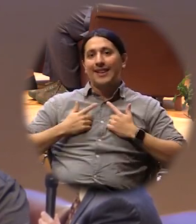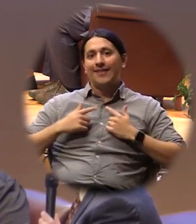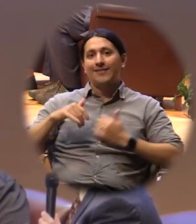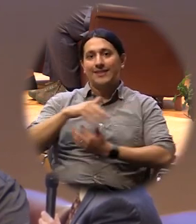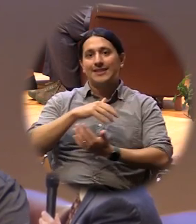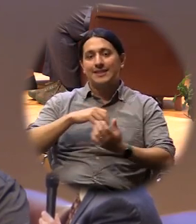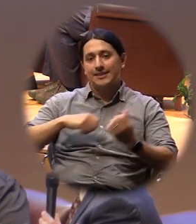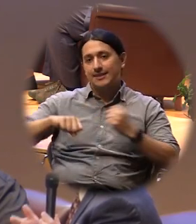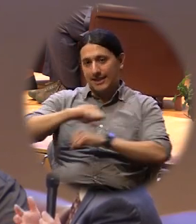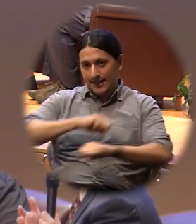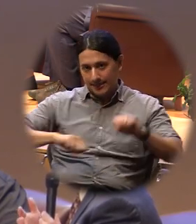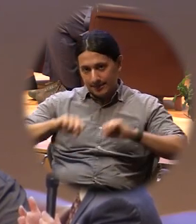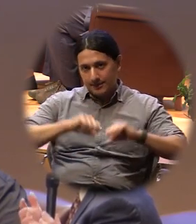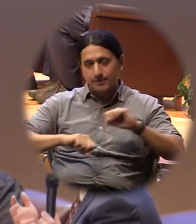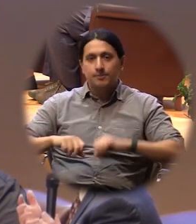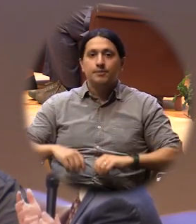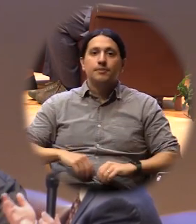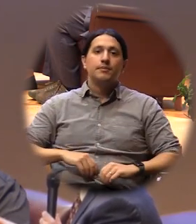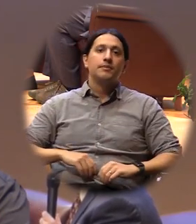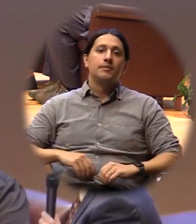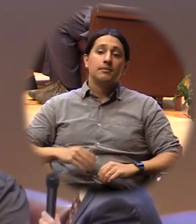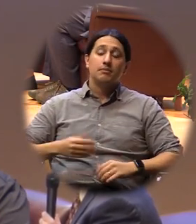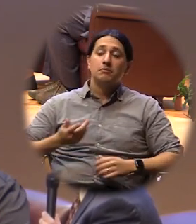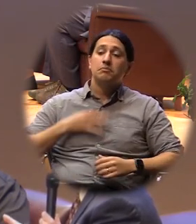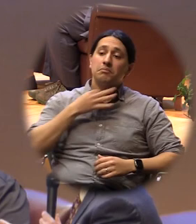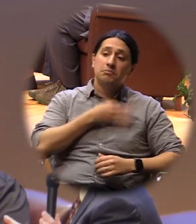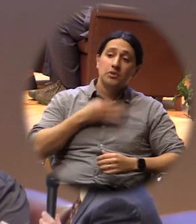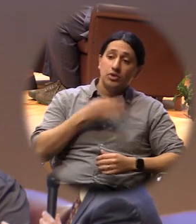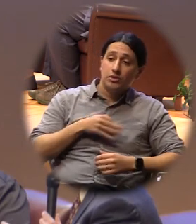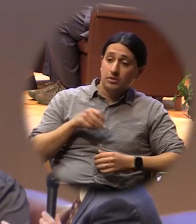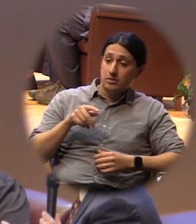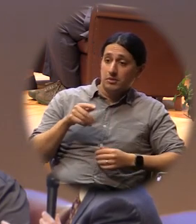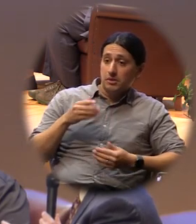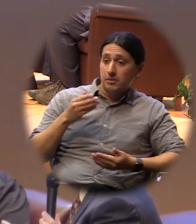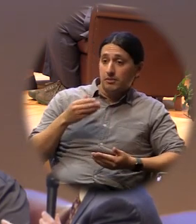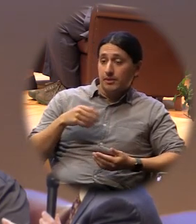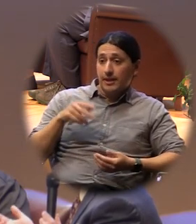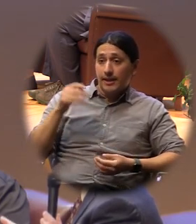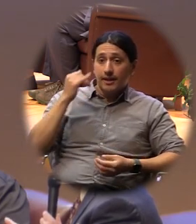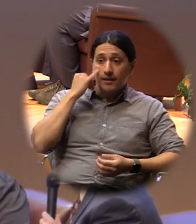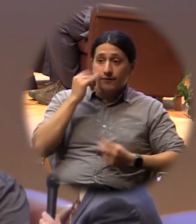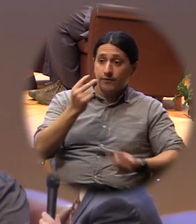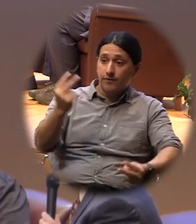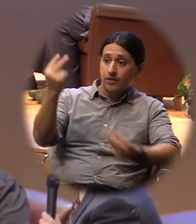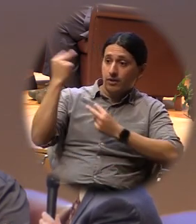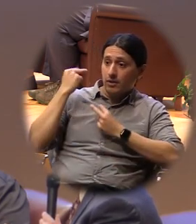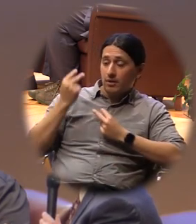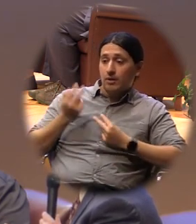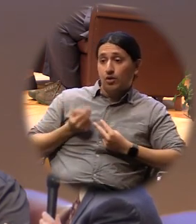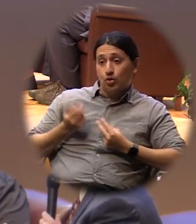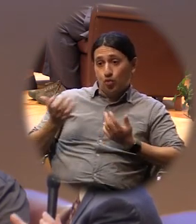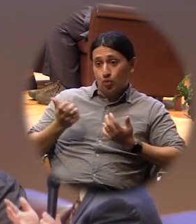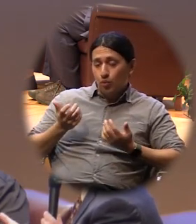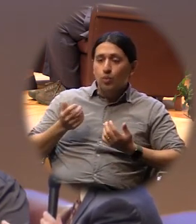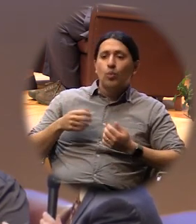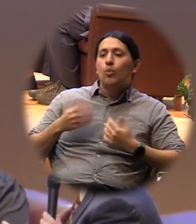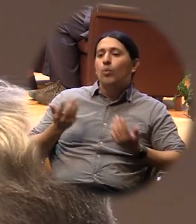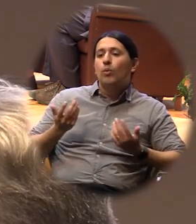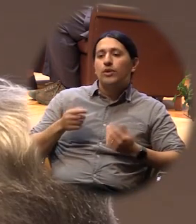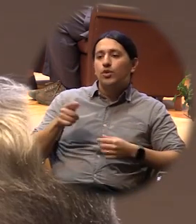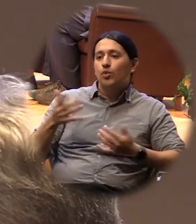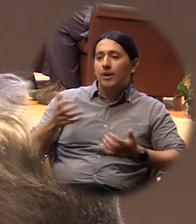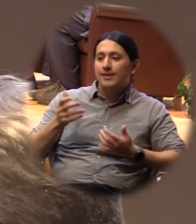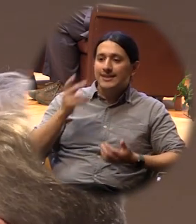that maybe you would have liked to have seen happening that would have been valuable to you looking